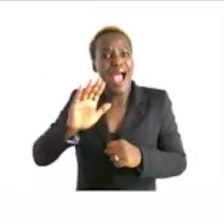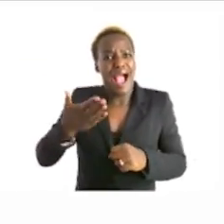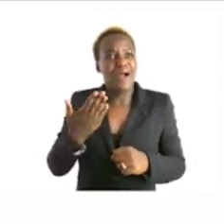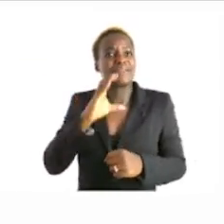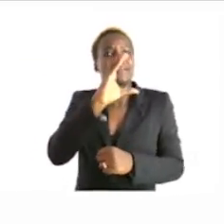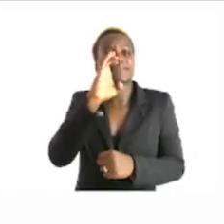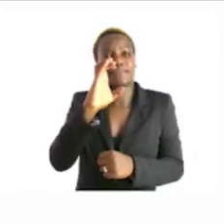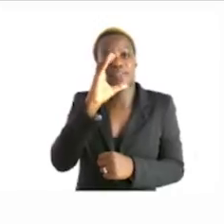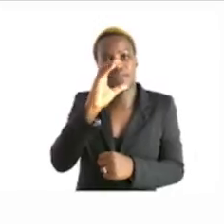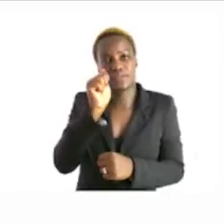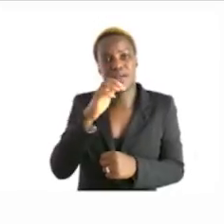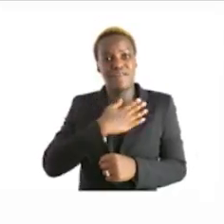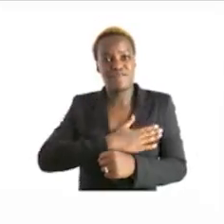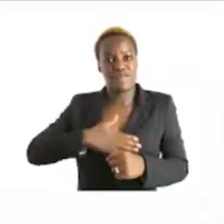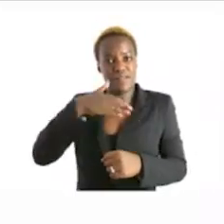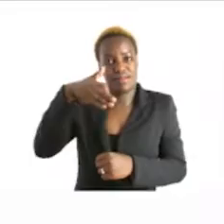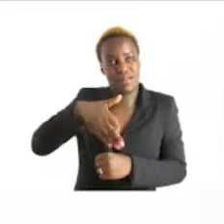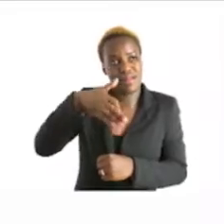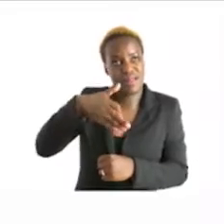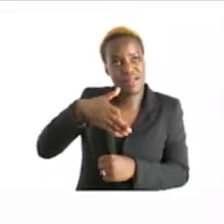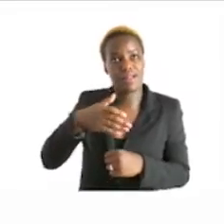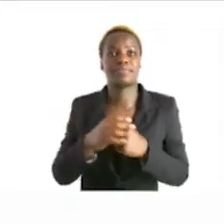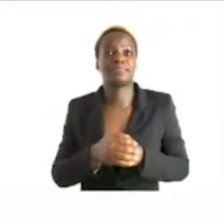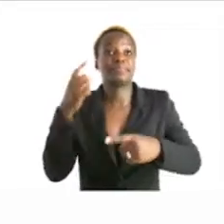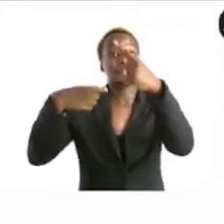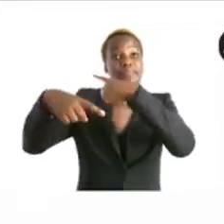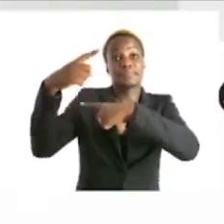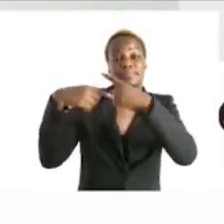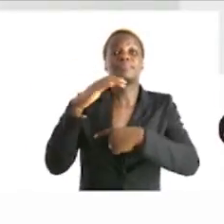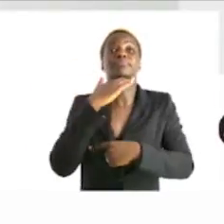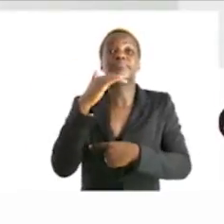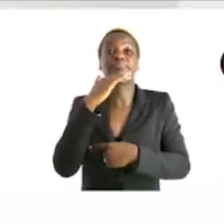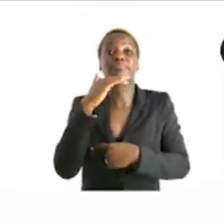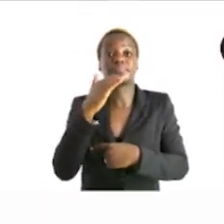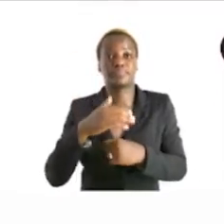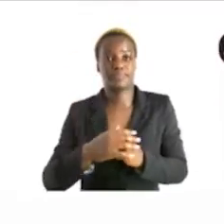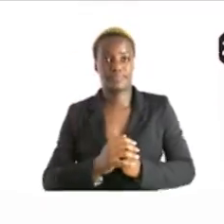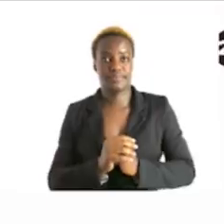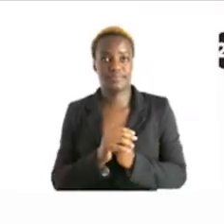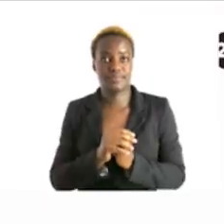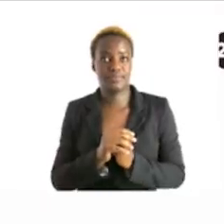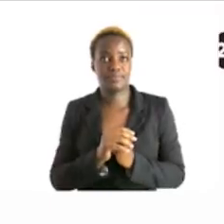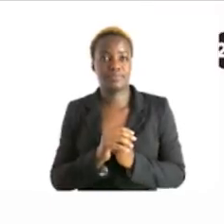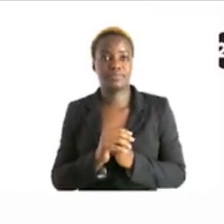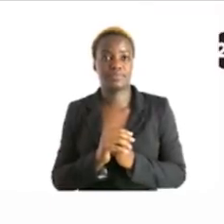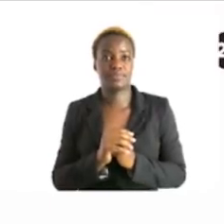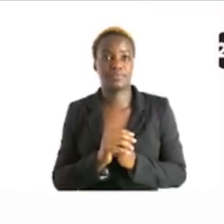about namibia let us quickly read the passage again to find the answers for the questions